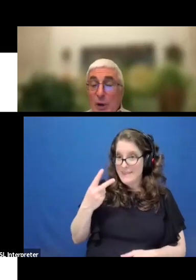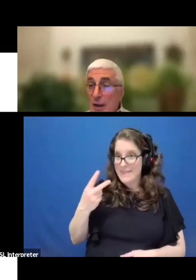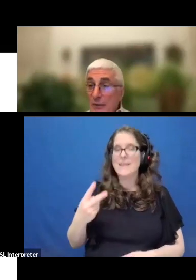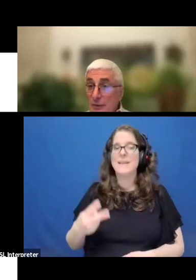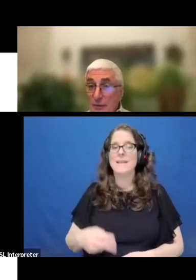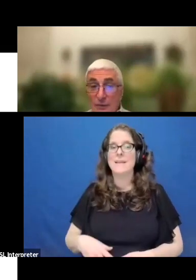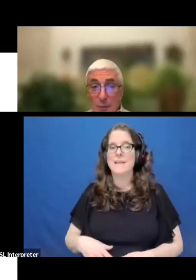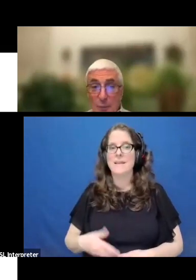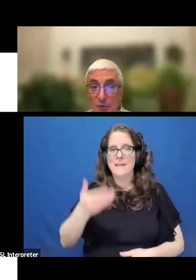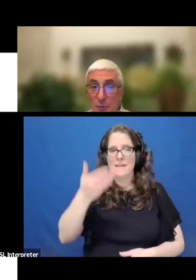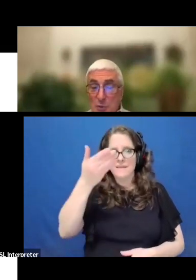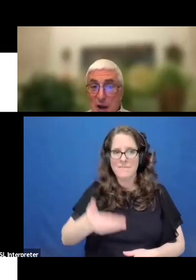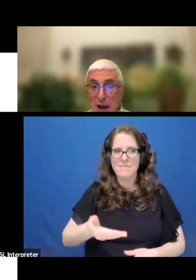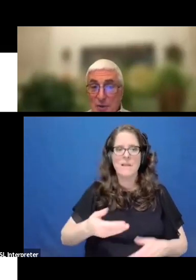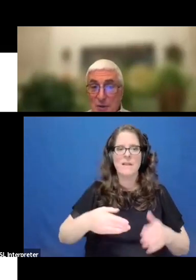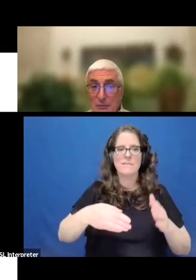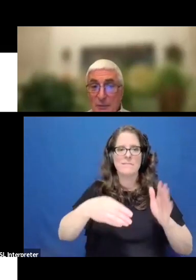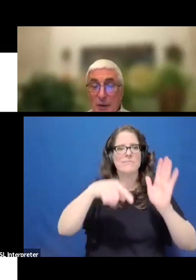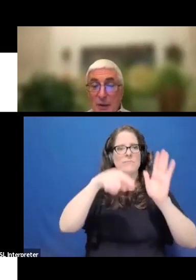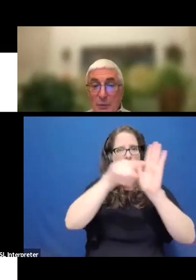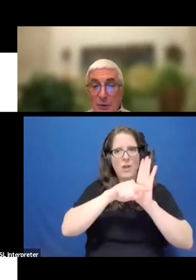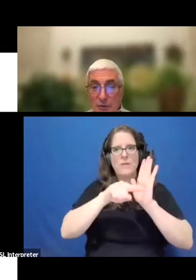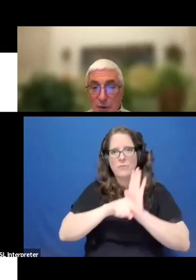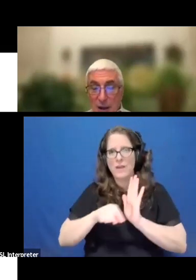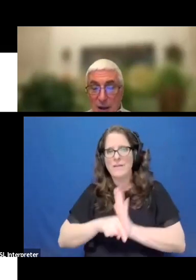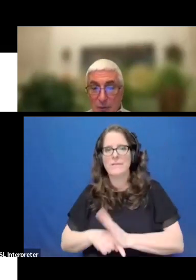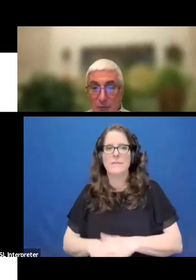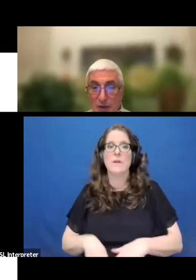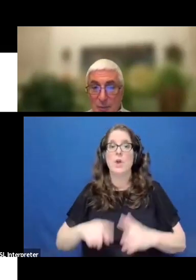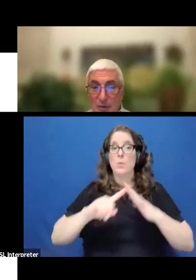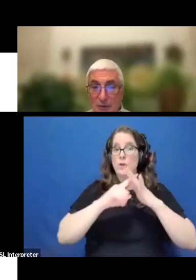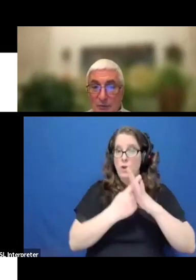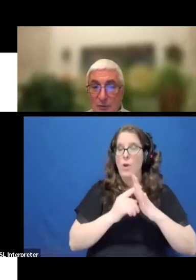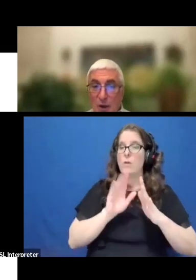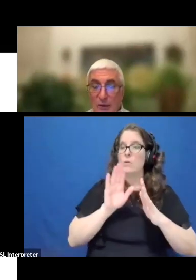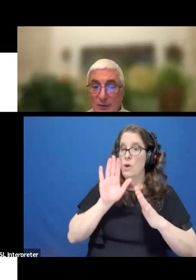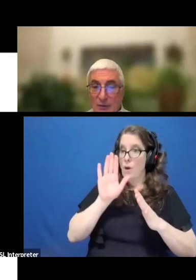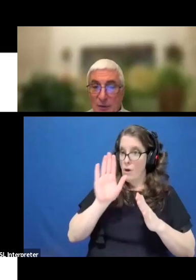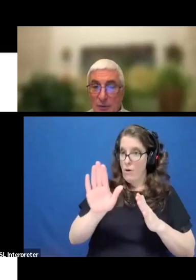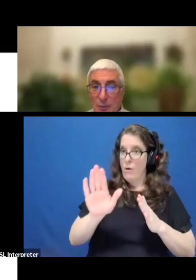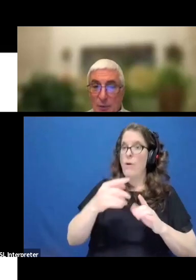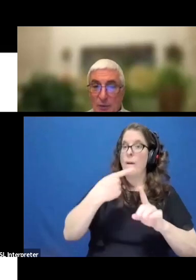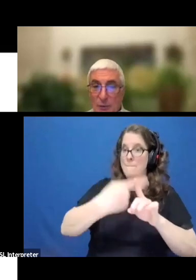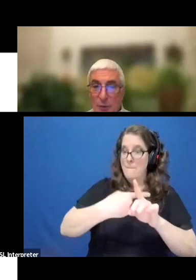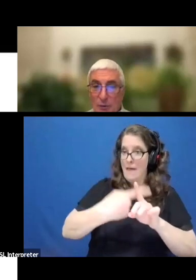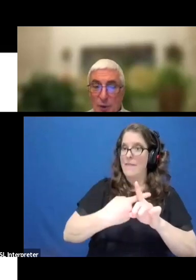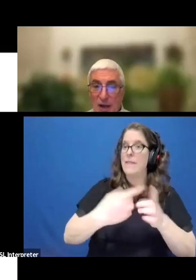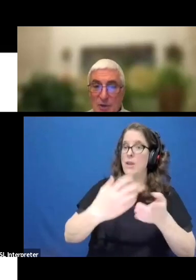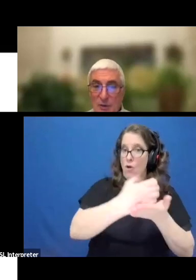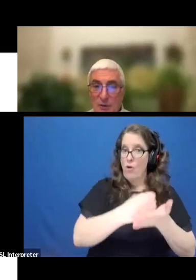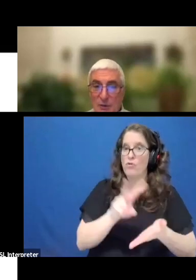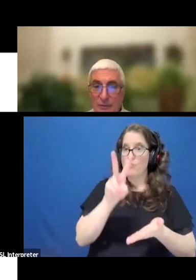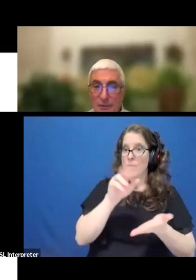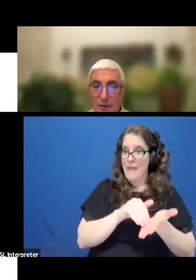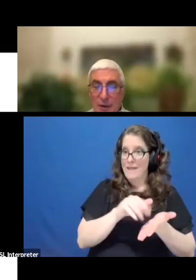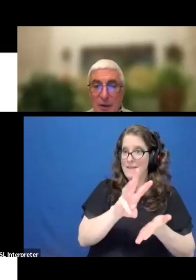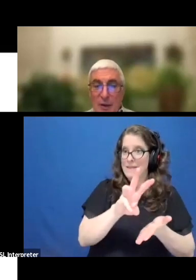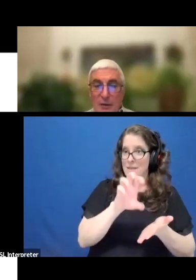The rest is simple subtraction. We start out with Phoebe's $2,600 a month gross